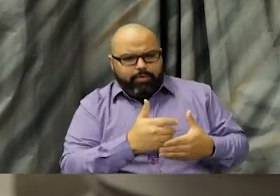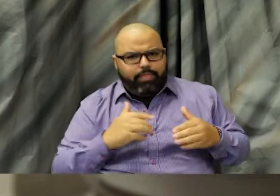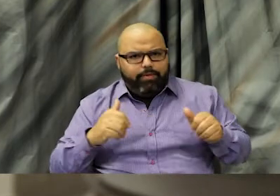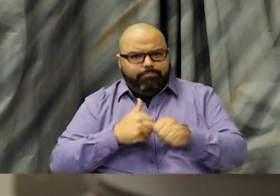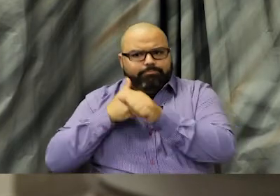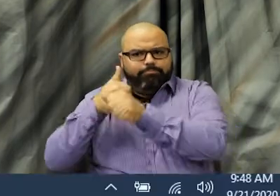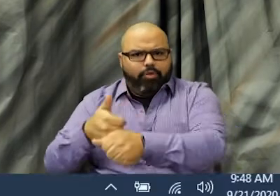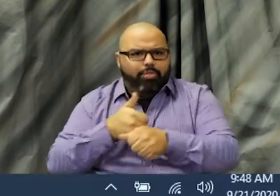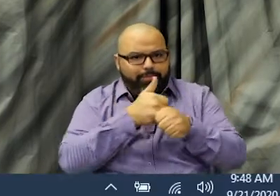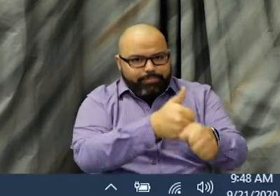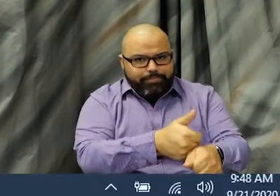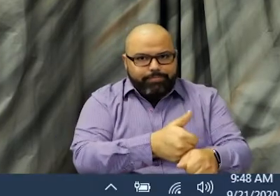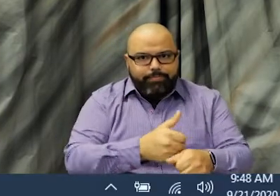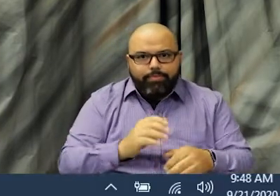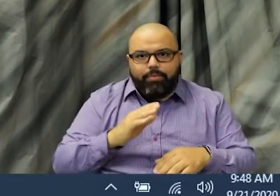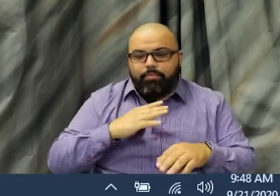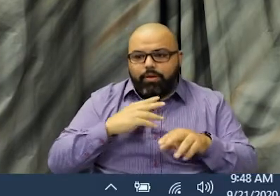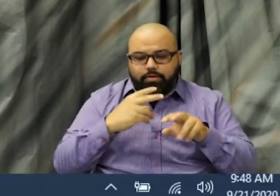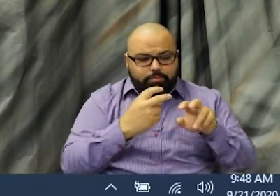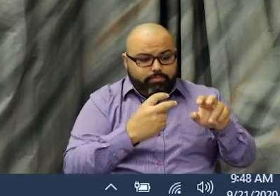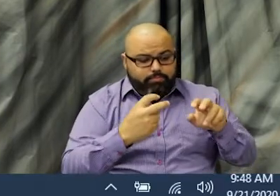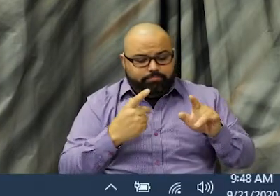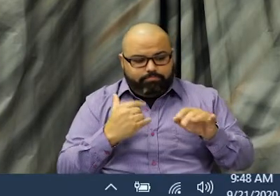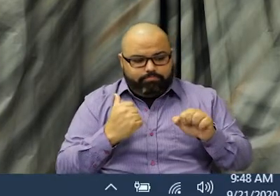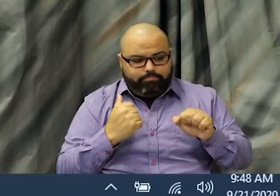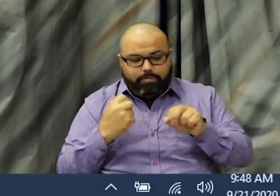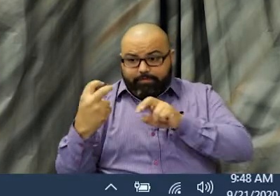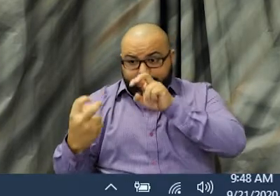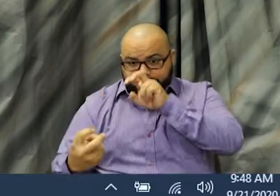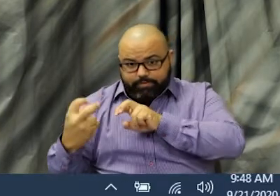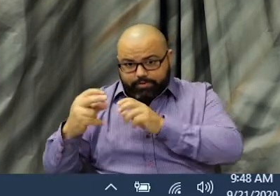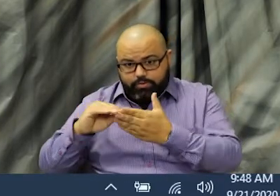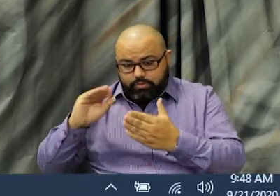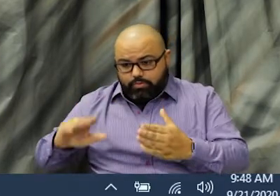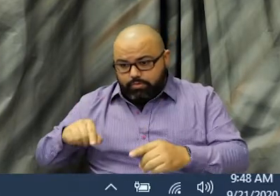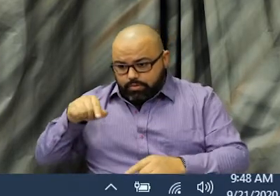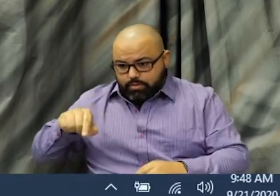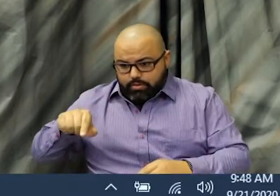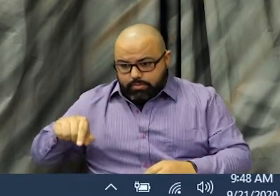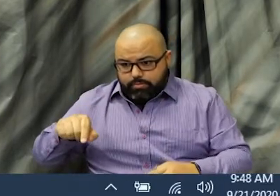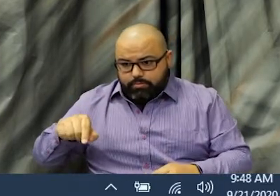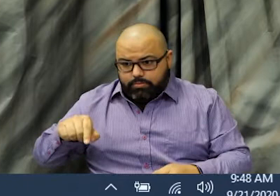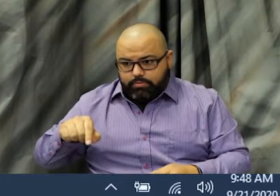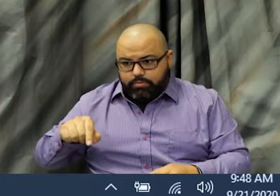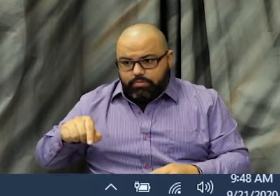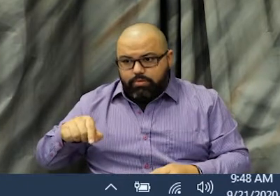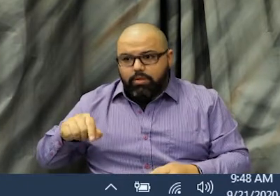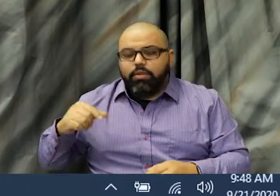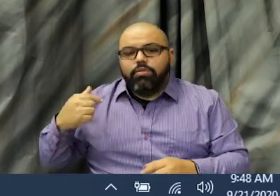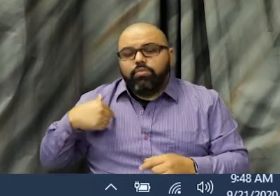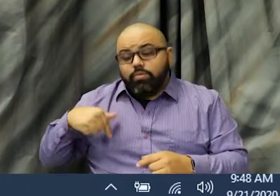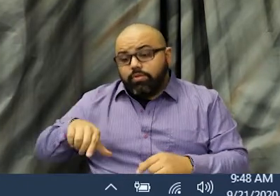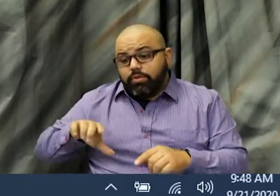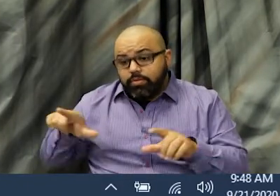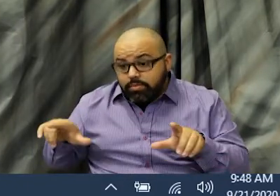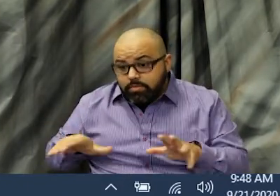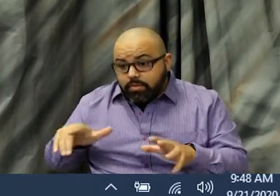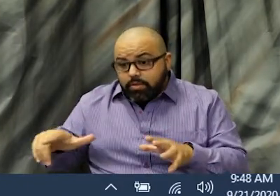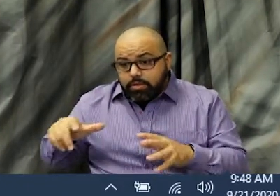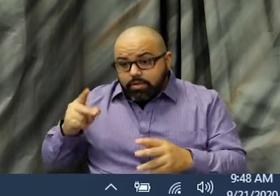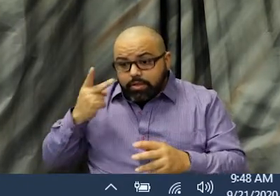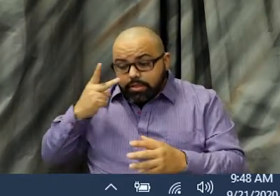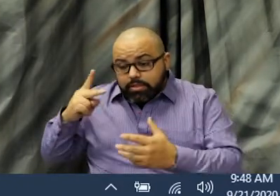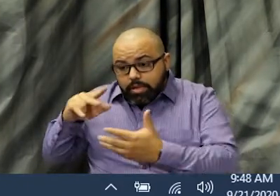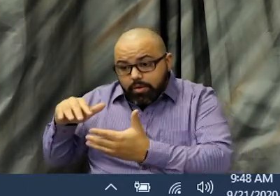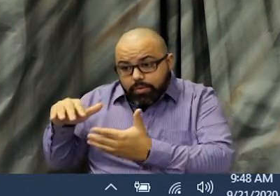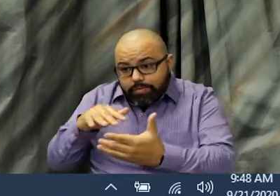they're supposed to be doing. My face-to-face students are the second group that I work with in this case. So what they're going to